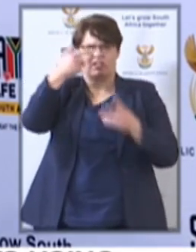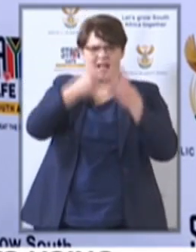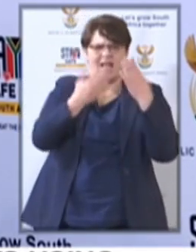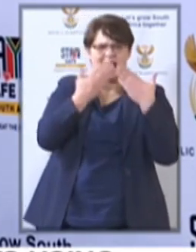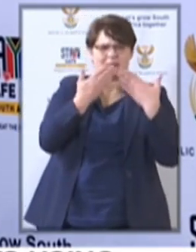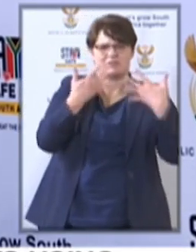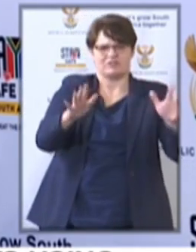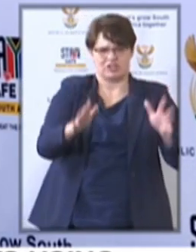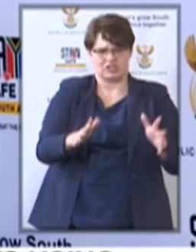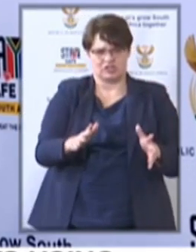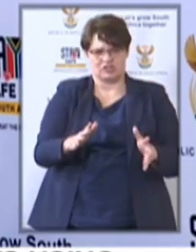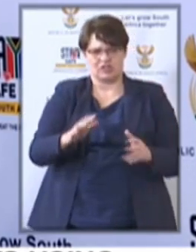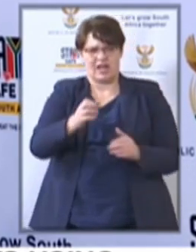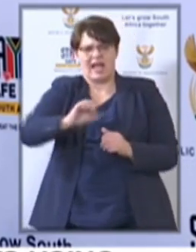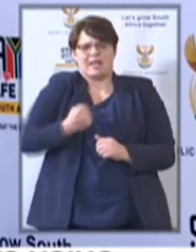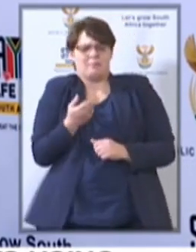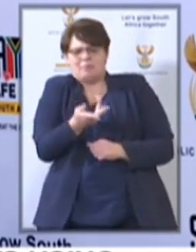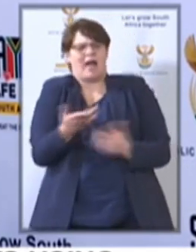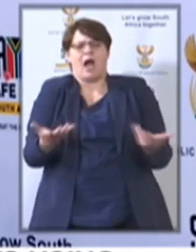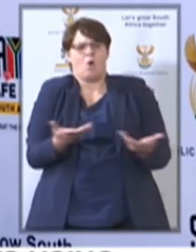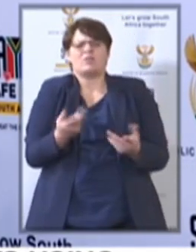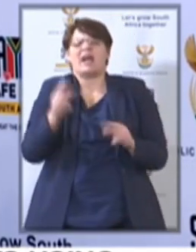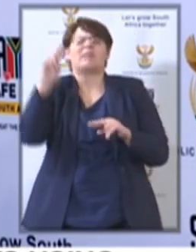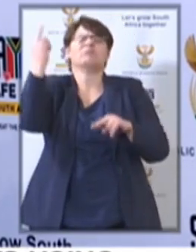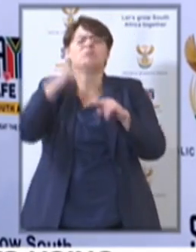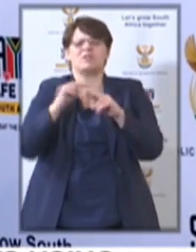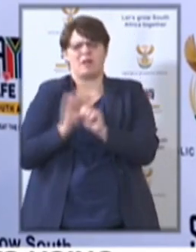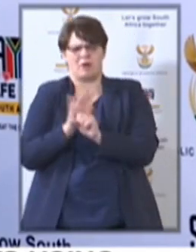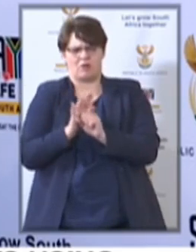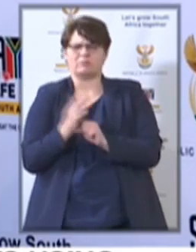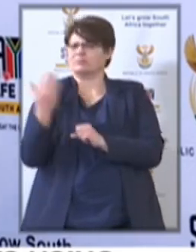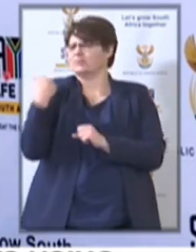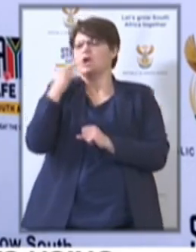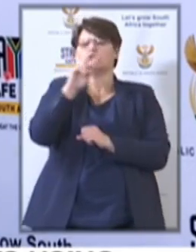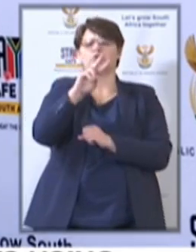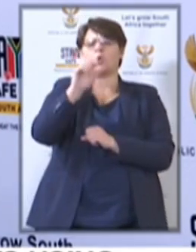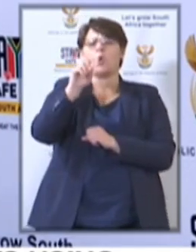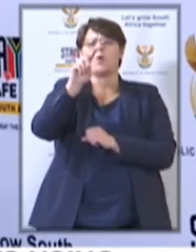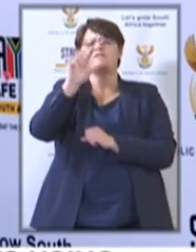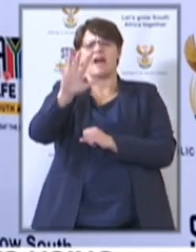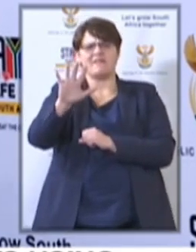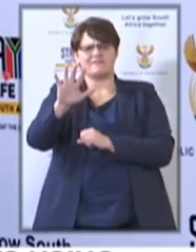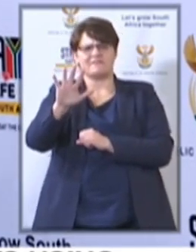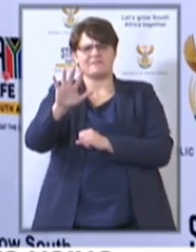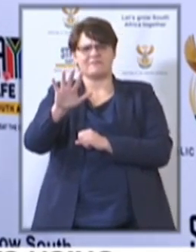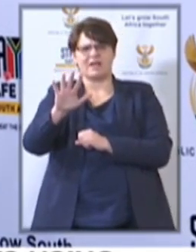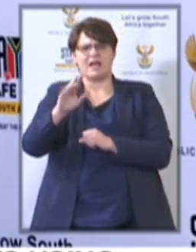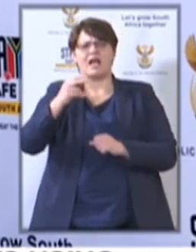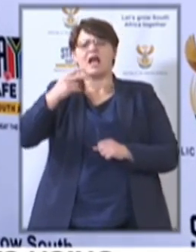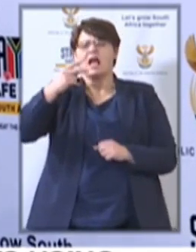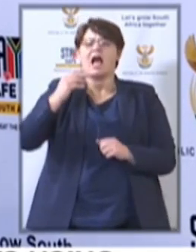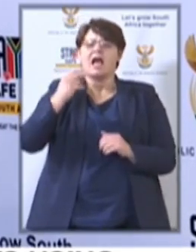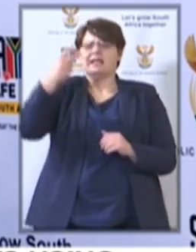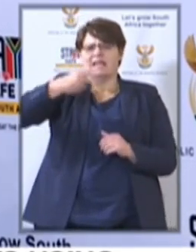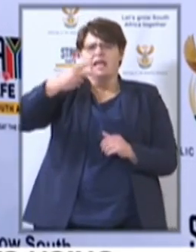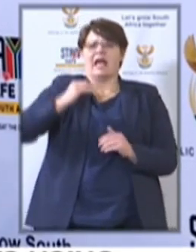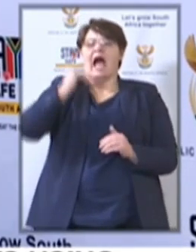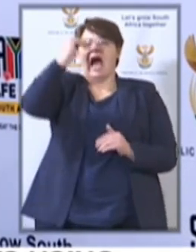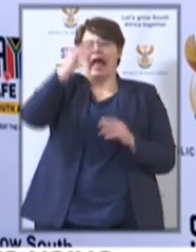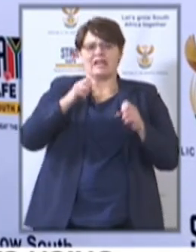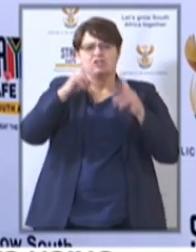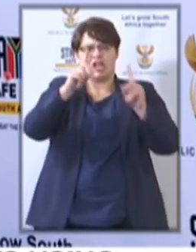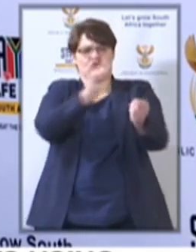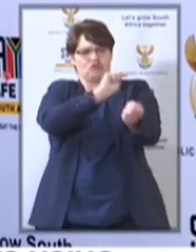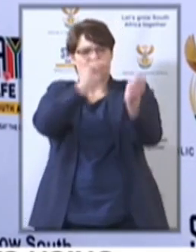Just by way of brief and quick background, in 2015 I convened the Second Higher Education Summit on